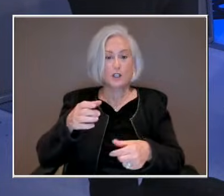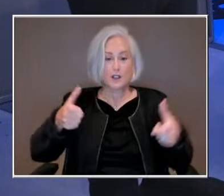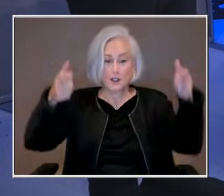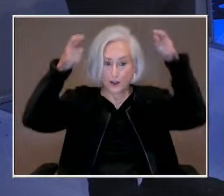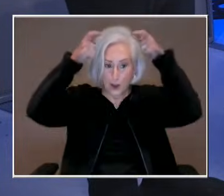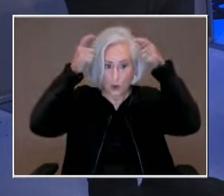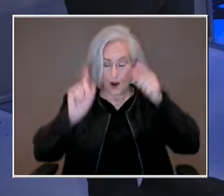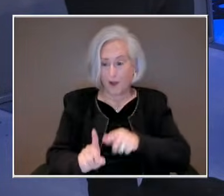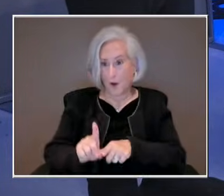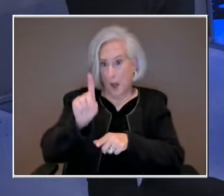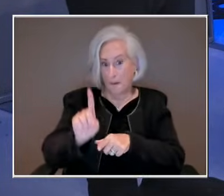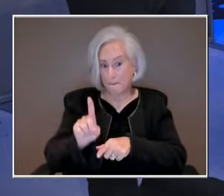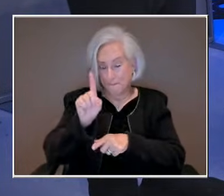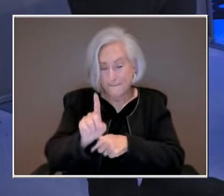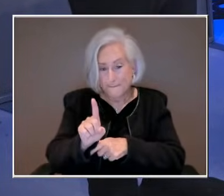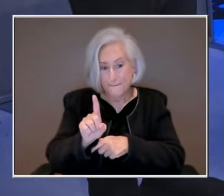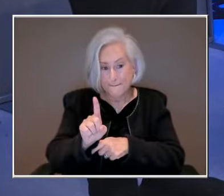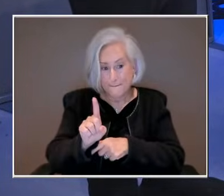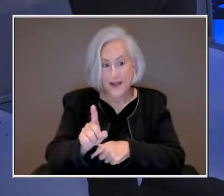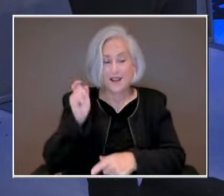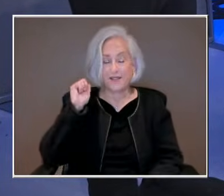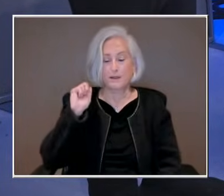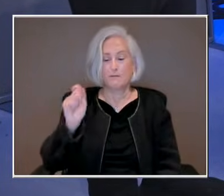And then you just flick your wrist.